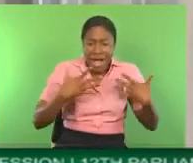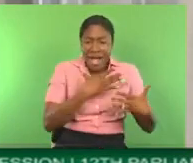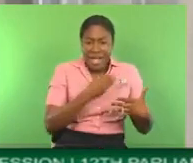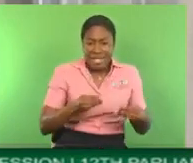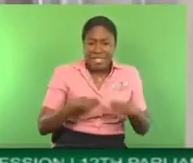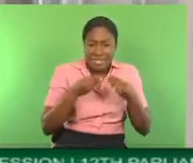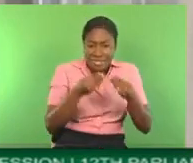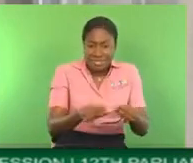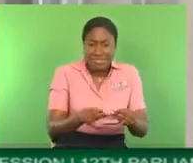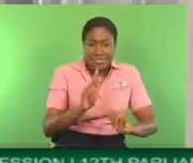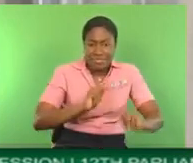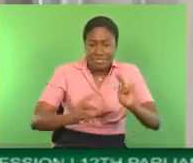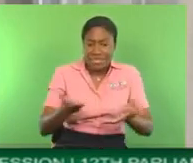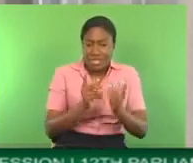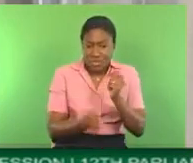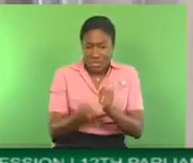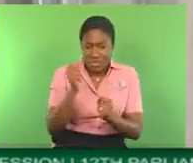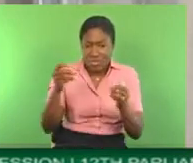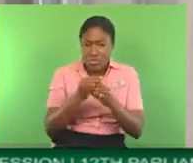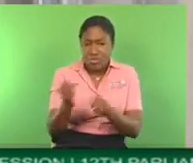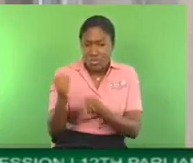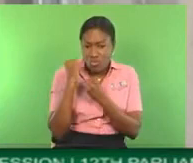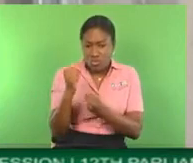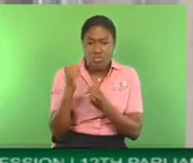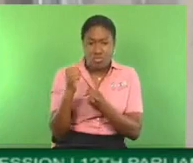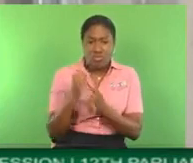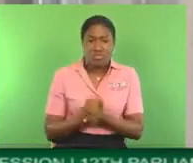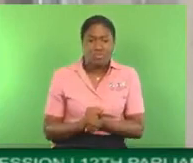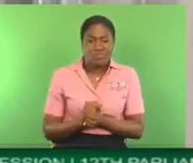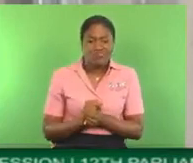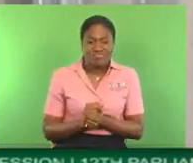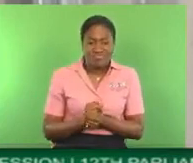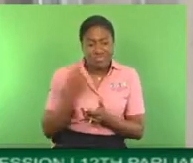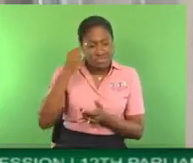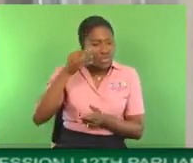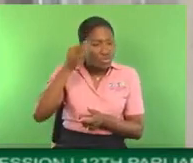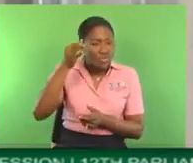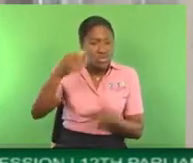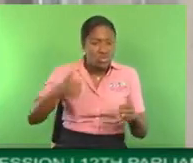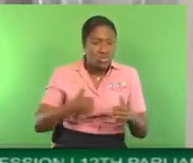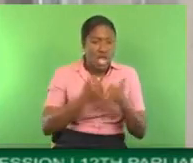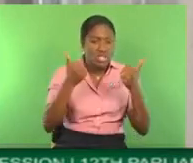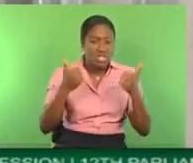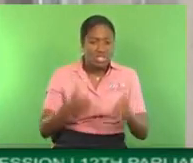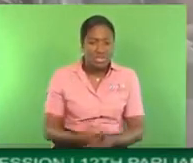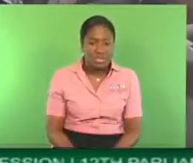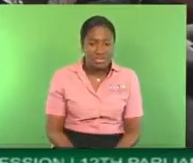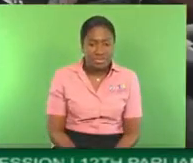our nation's agricultural resilience in the face of future challenges.